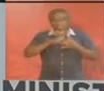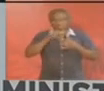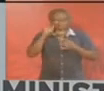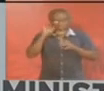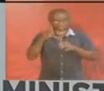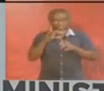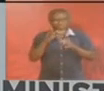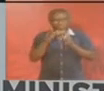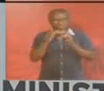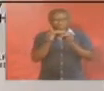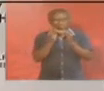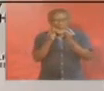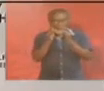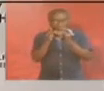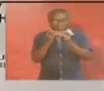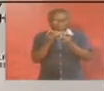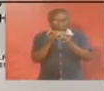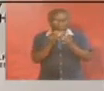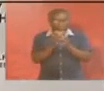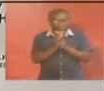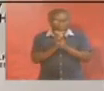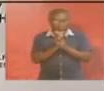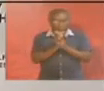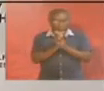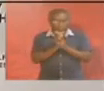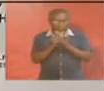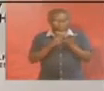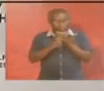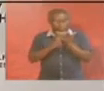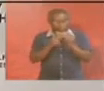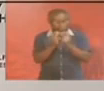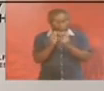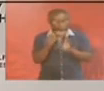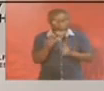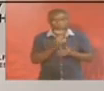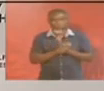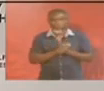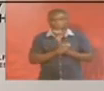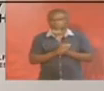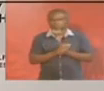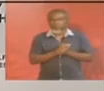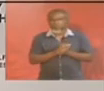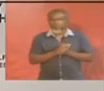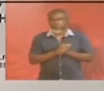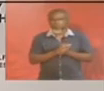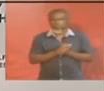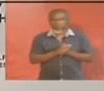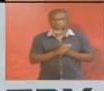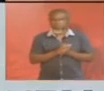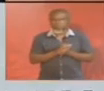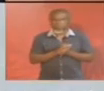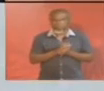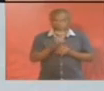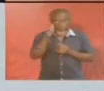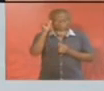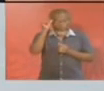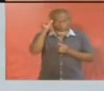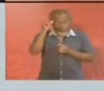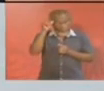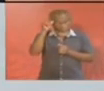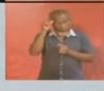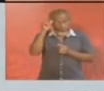But before we go to Dr. Moore, there's one item. Mm-hmm. All of this depends on the